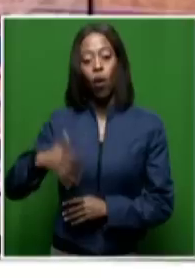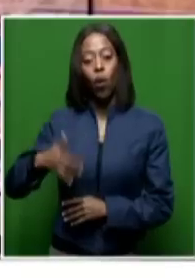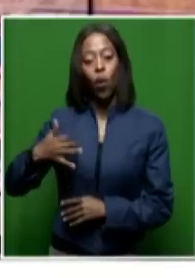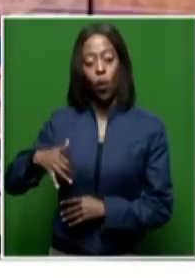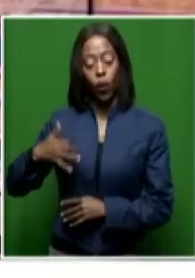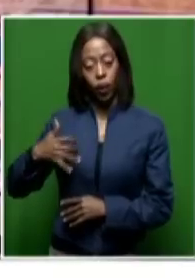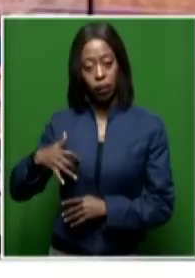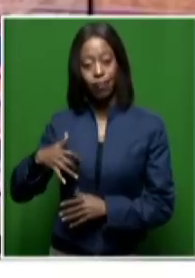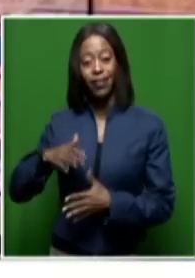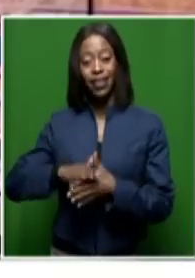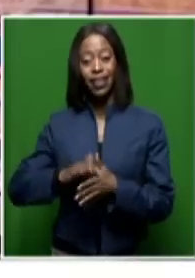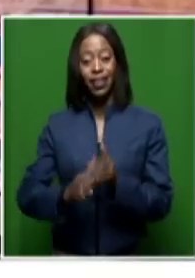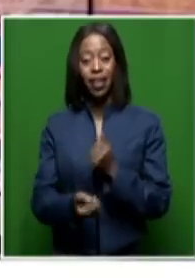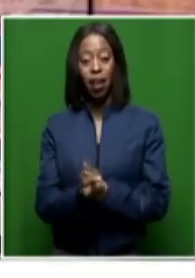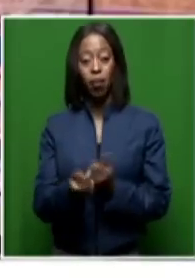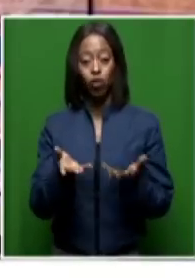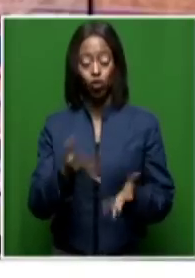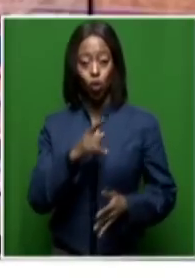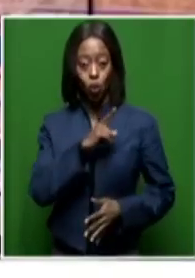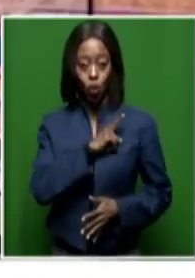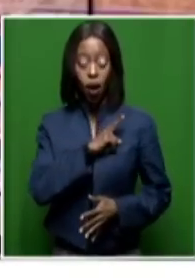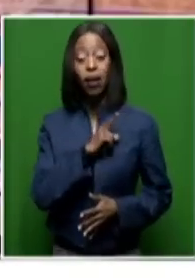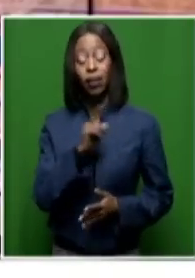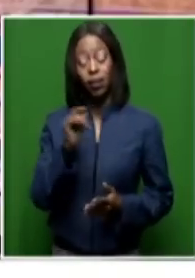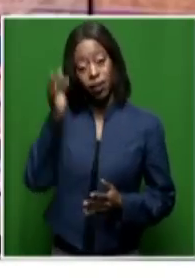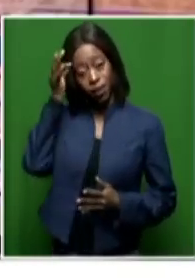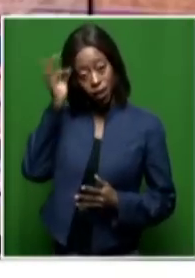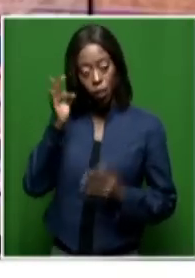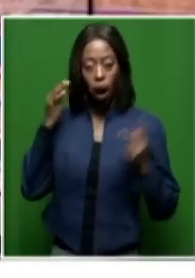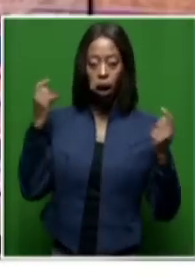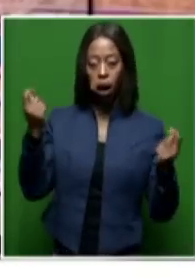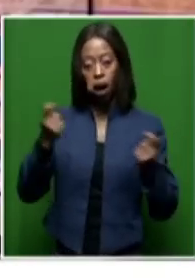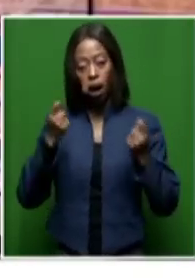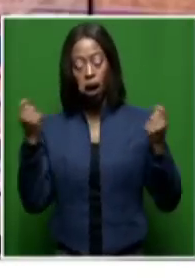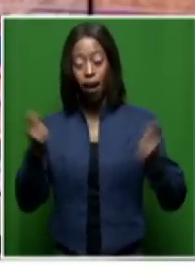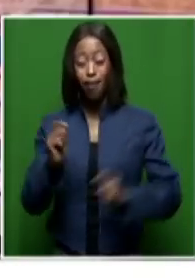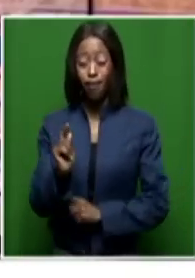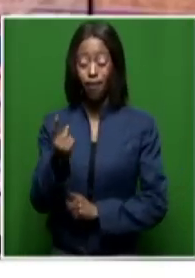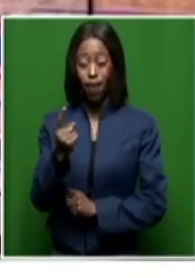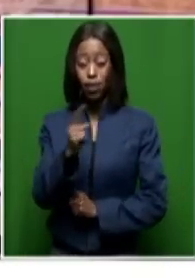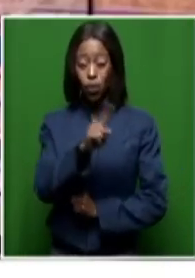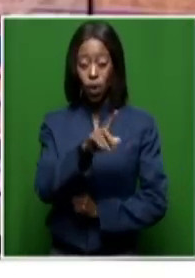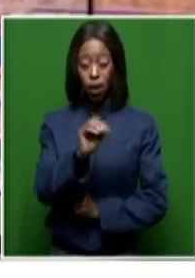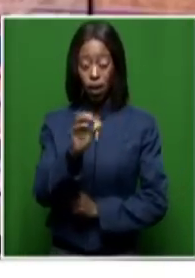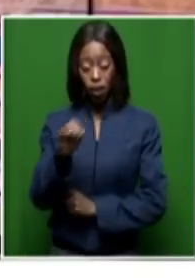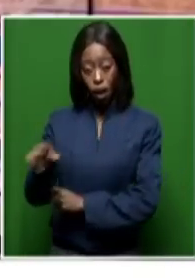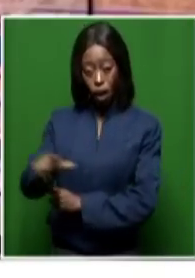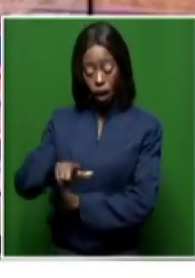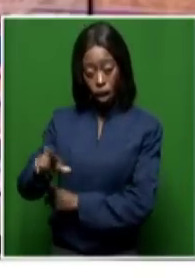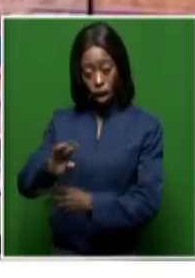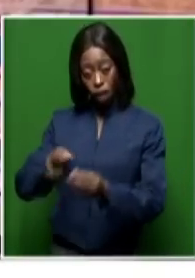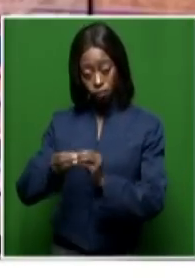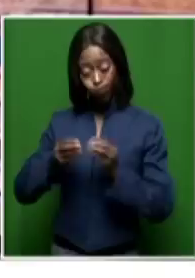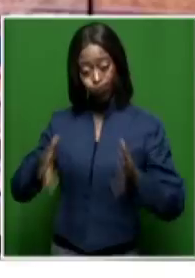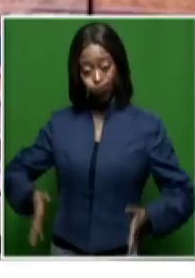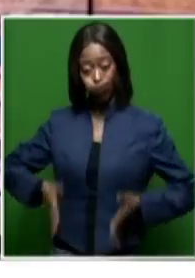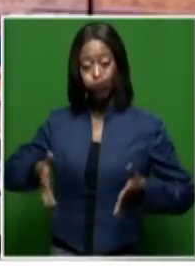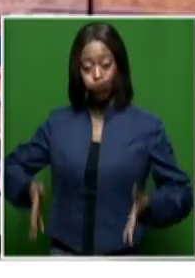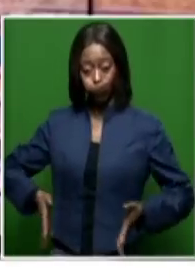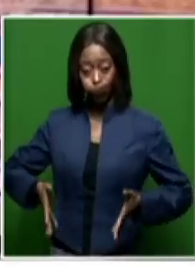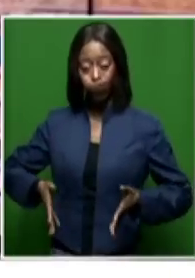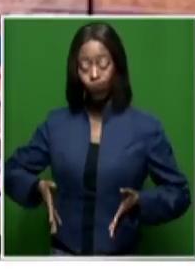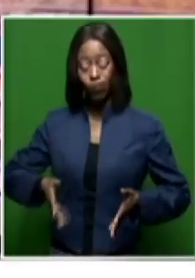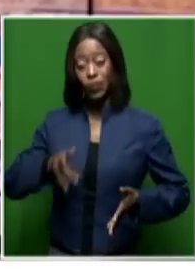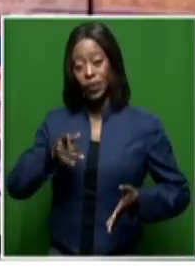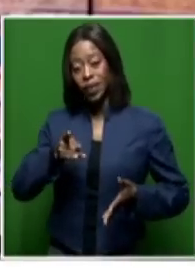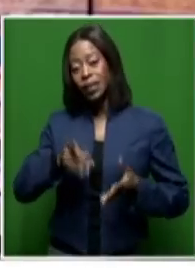And this, of course, as government looks to celebrate the first 100 locally manufactured trains.